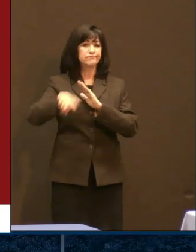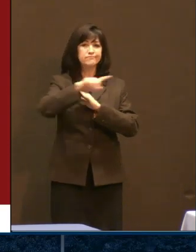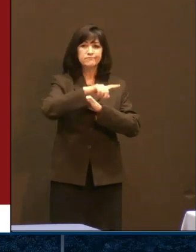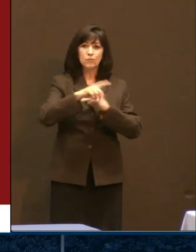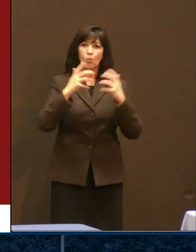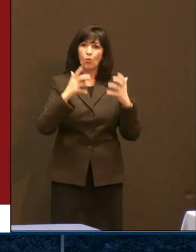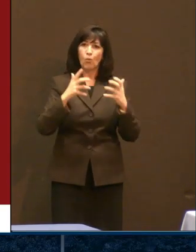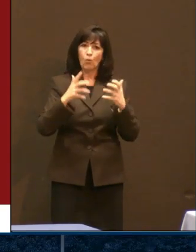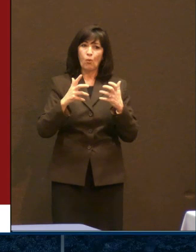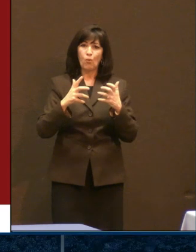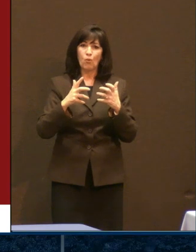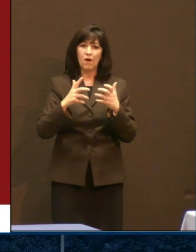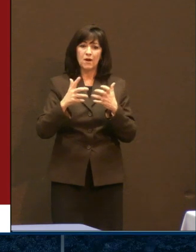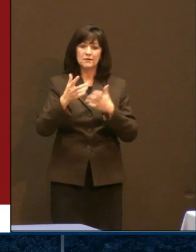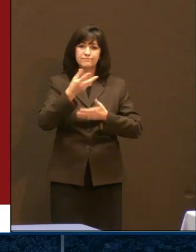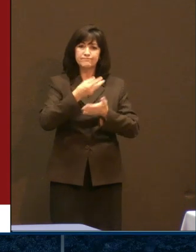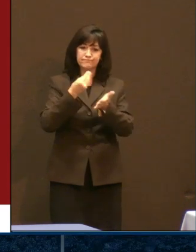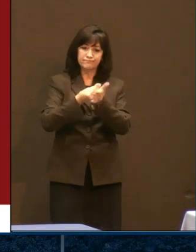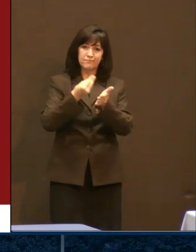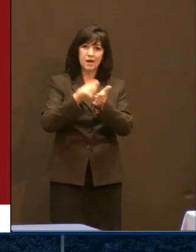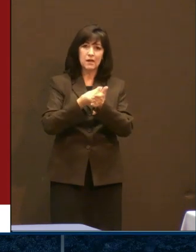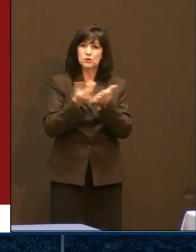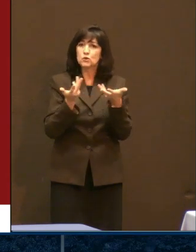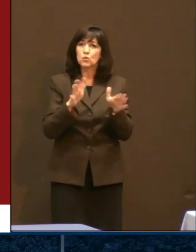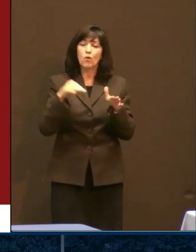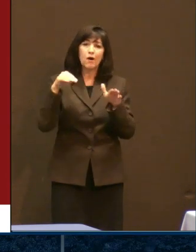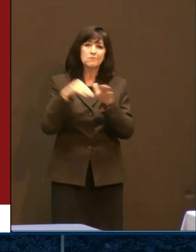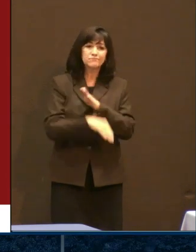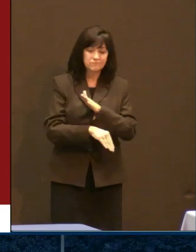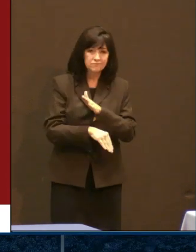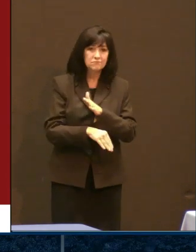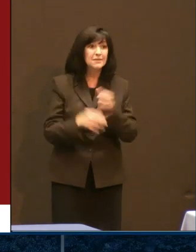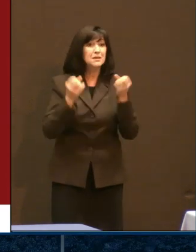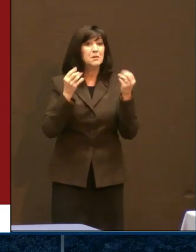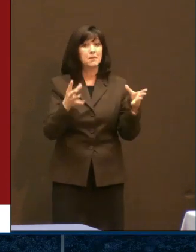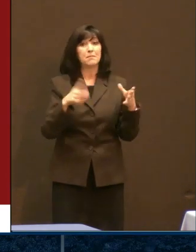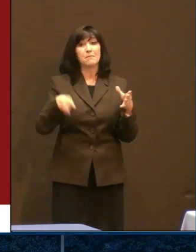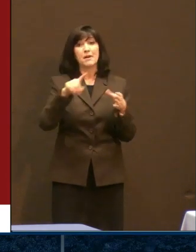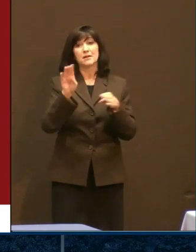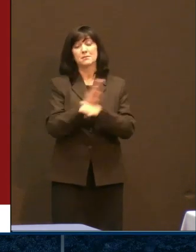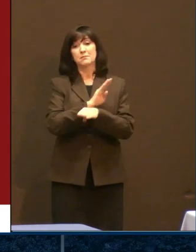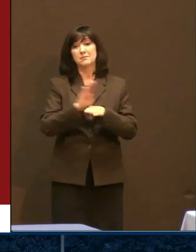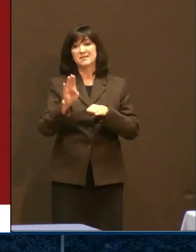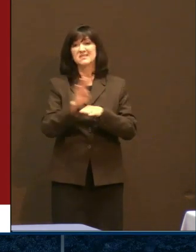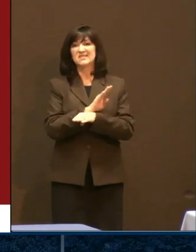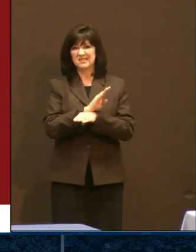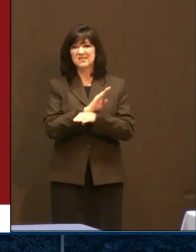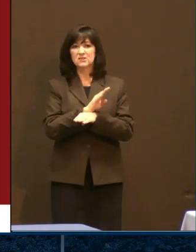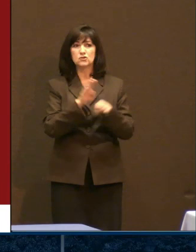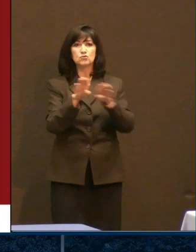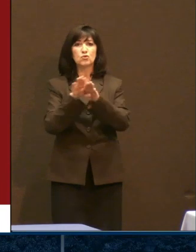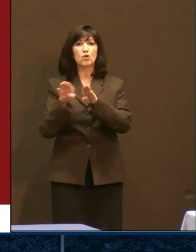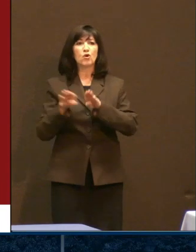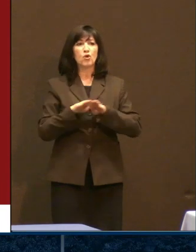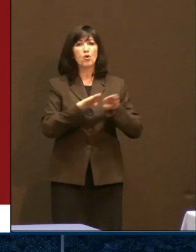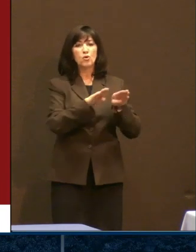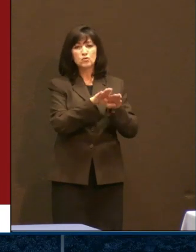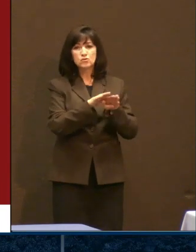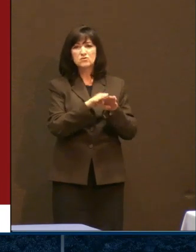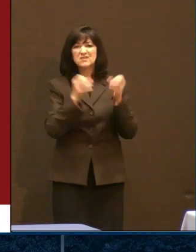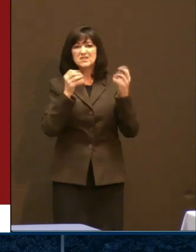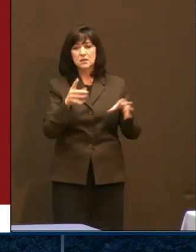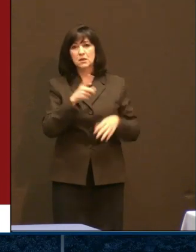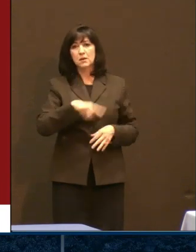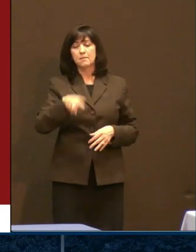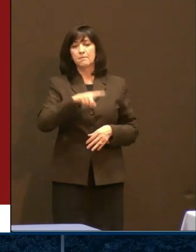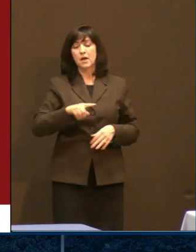many businesses are shut down, and I hear the anguish in their voices. We've started up this